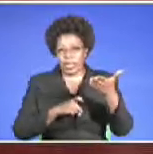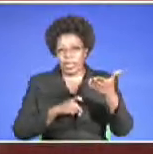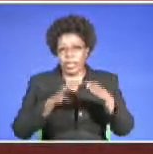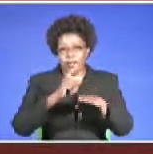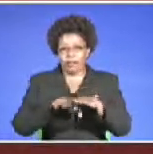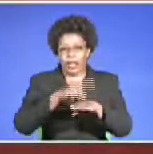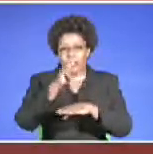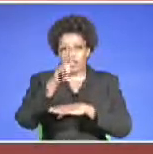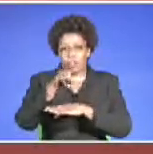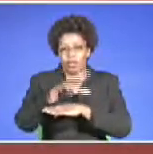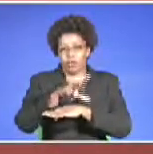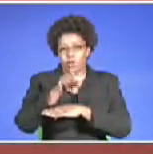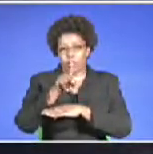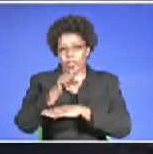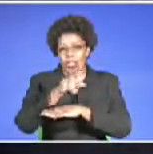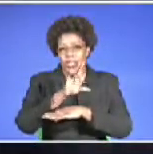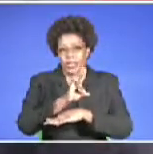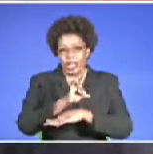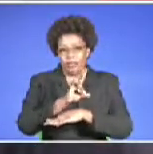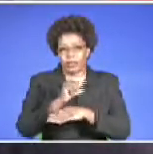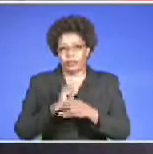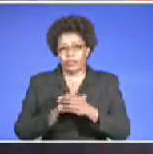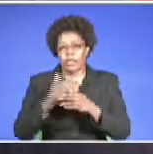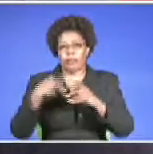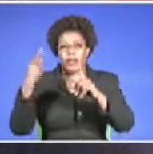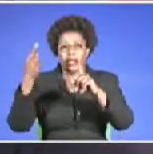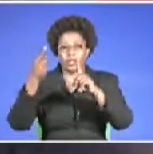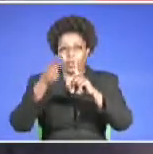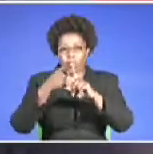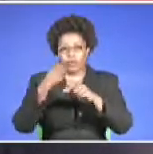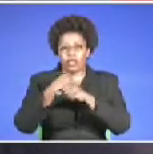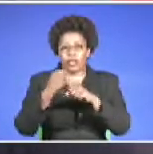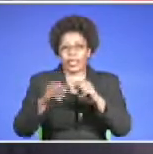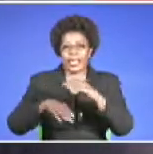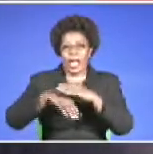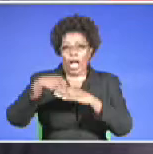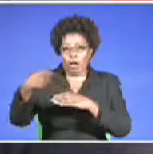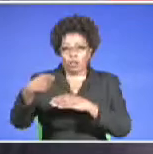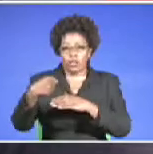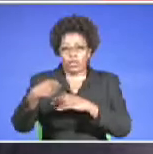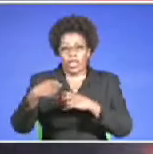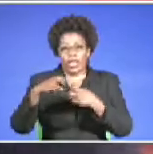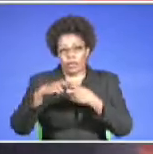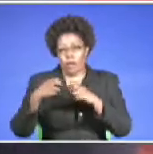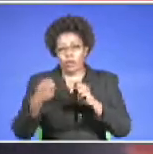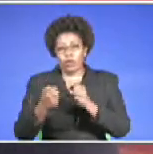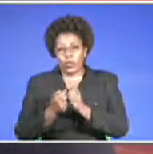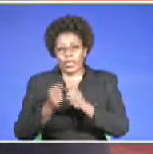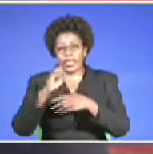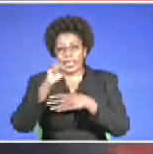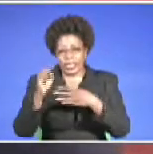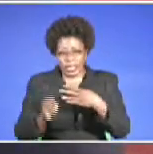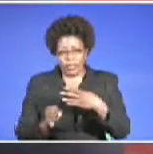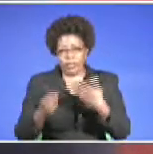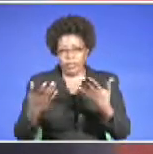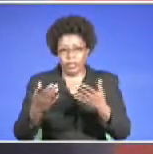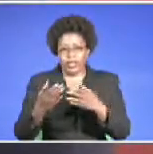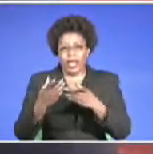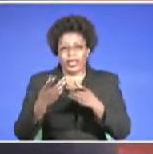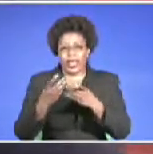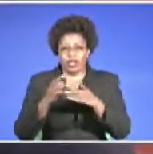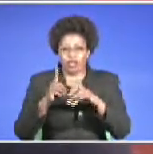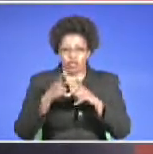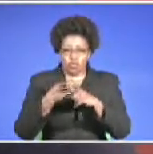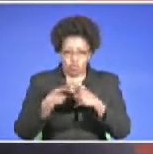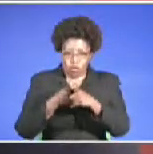of 23.17. The objective was just to make sure I get out. That's something I've been struggling with this season, so I want to execute the curve really well, and I feel like I